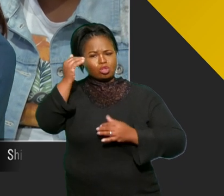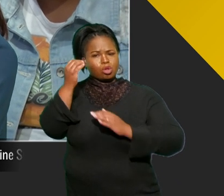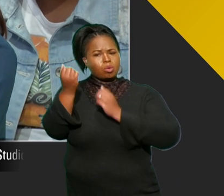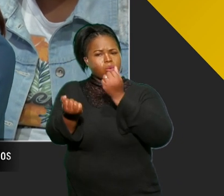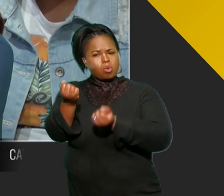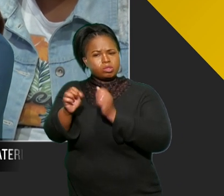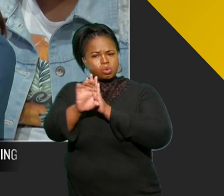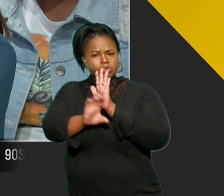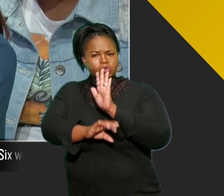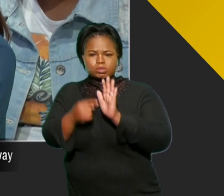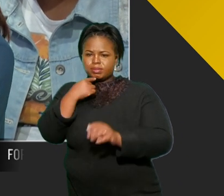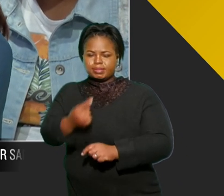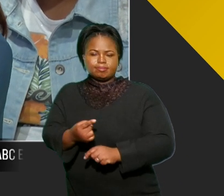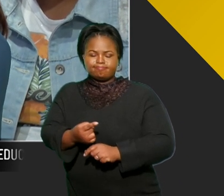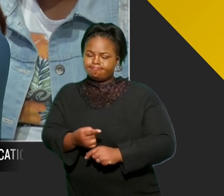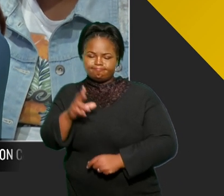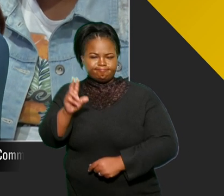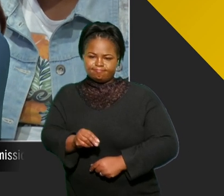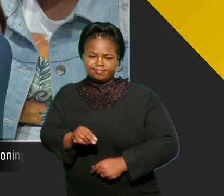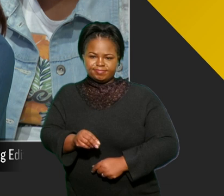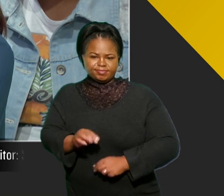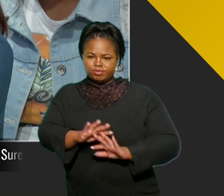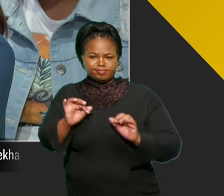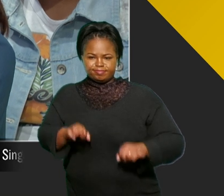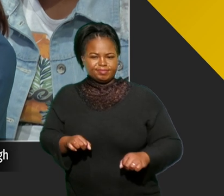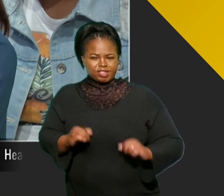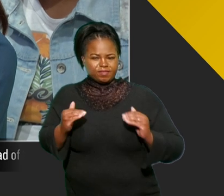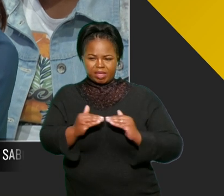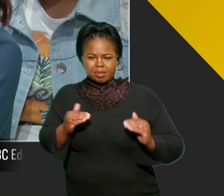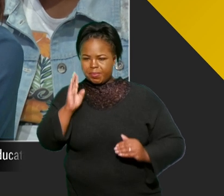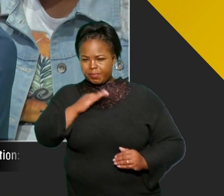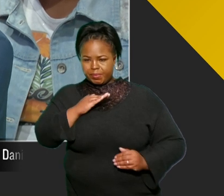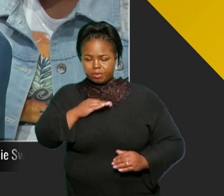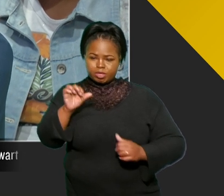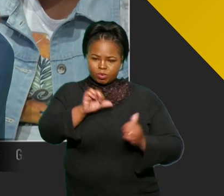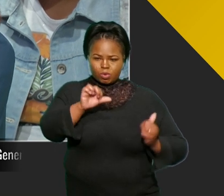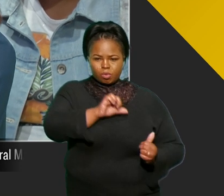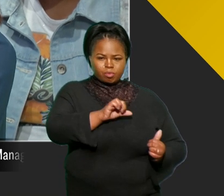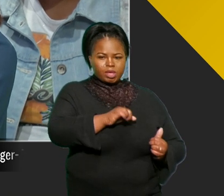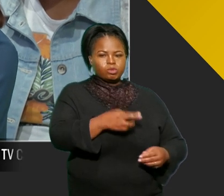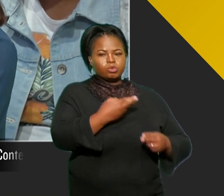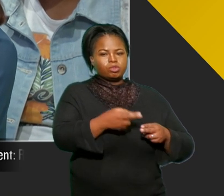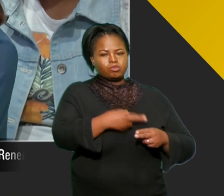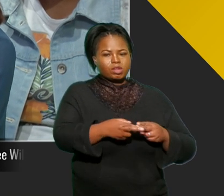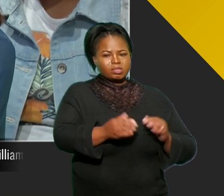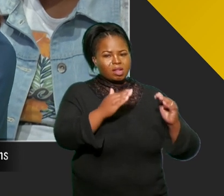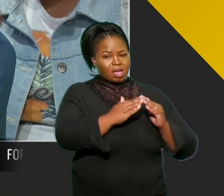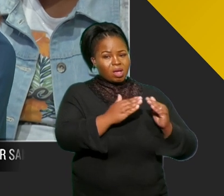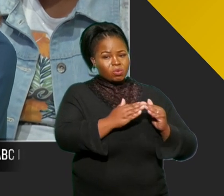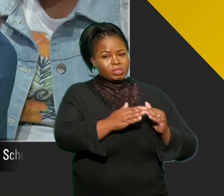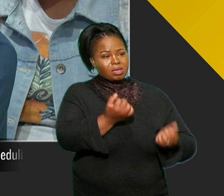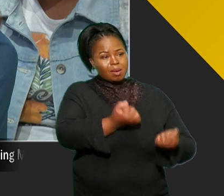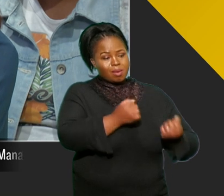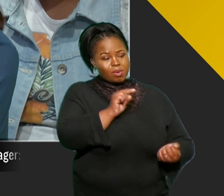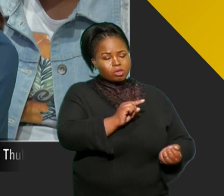Constitutional Court has come back and said, no, that is not a fair practice. Yeah. Go back to the Rental Housing Tribunal. The problem that we